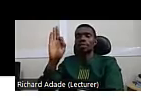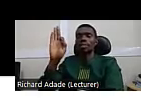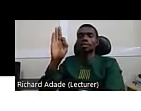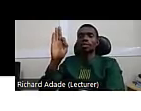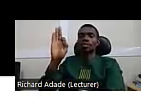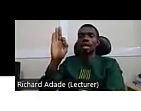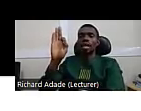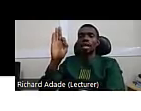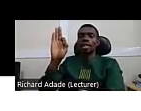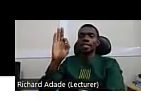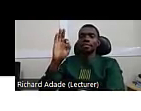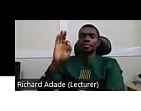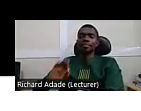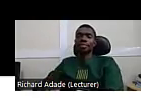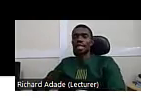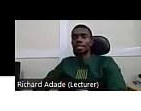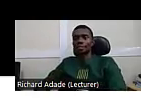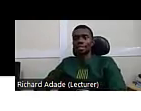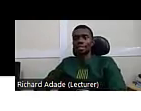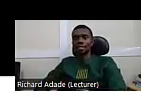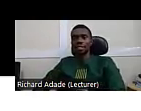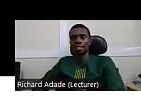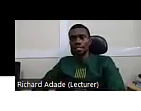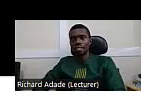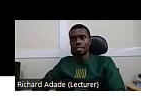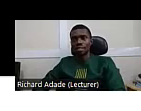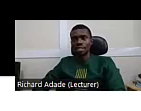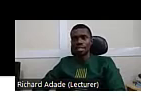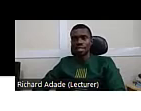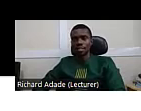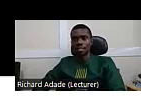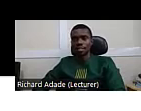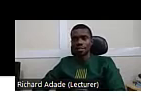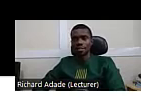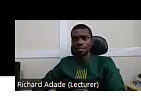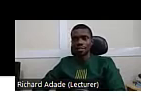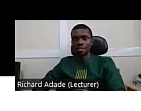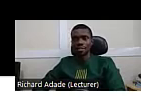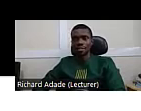Okay, so let's go back. A. Sign. Sign A.